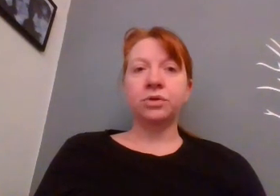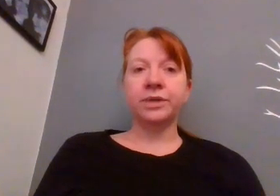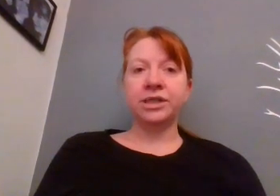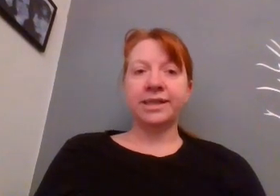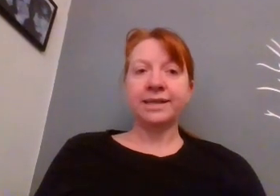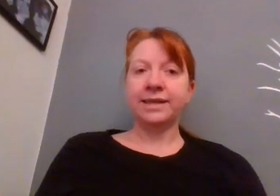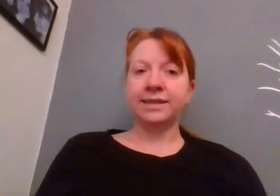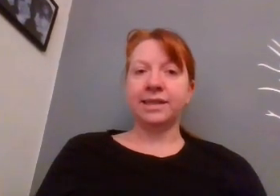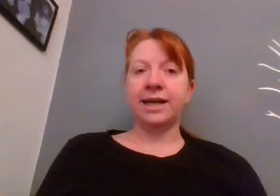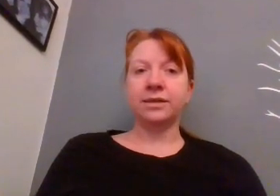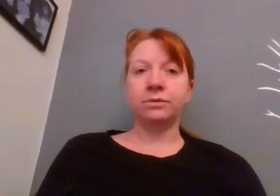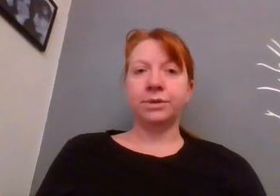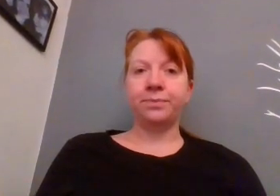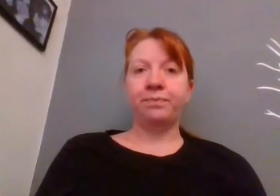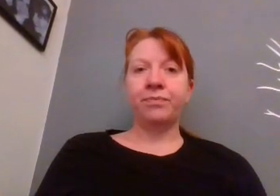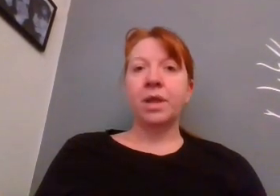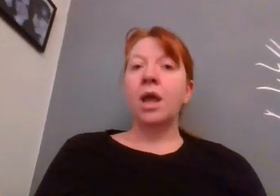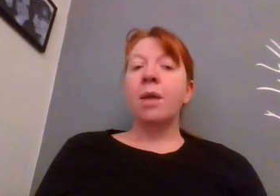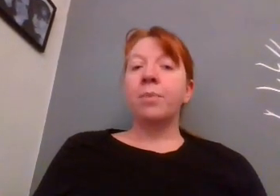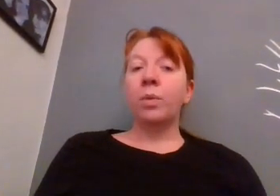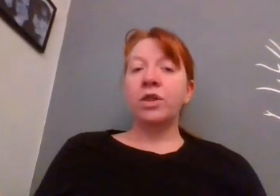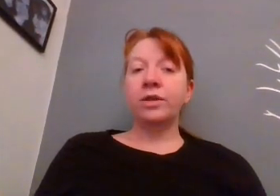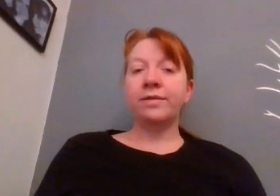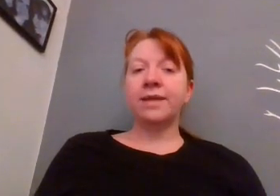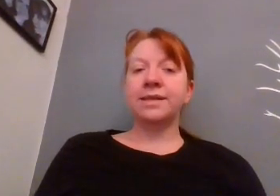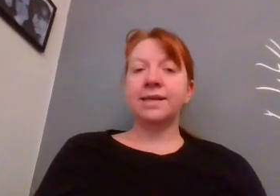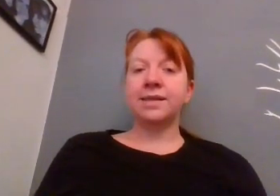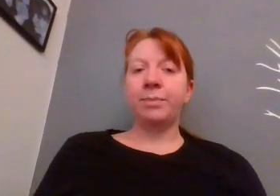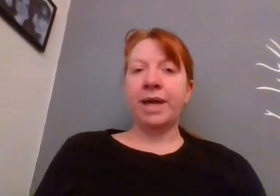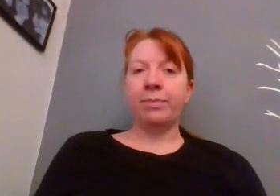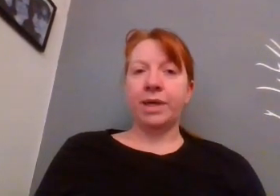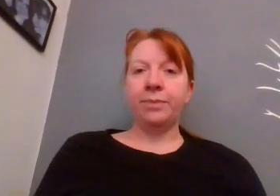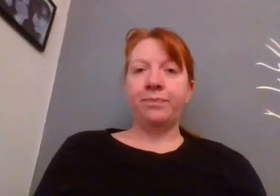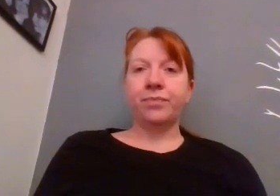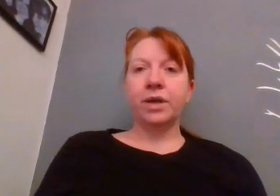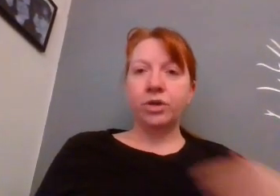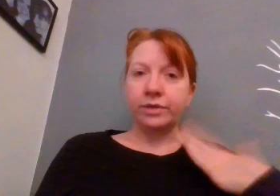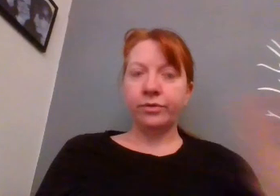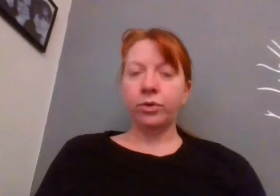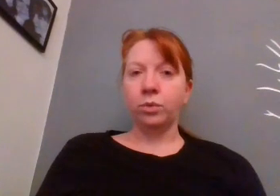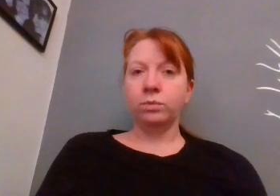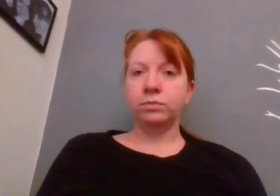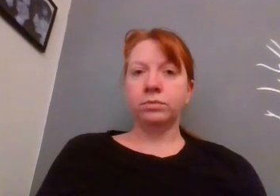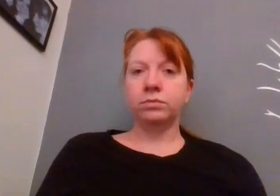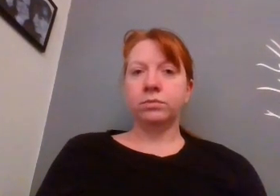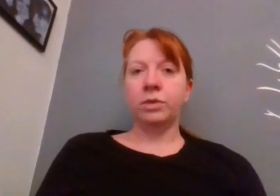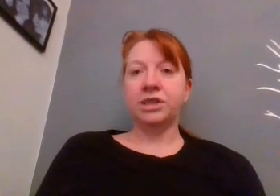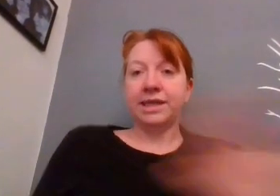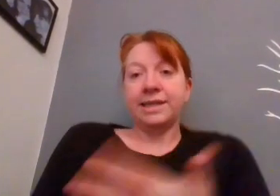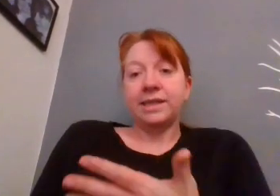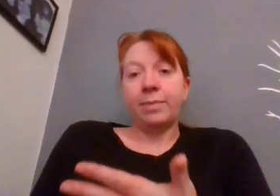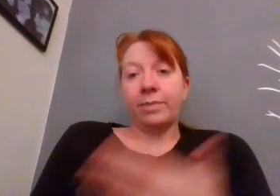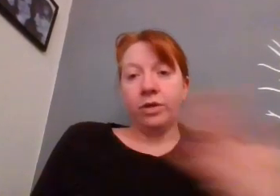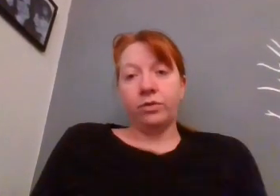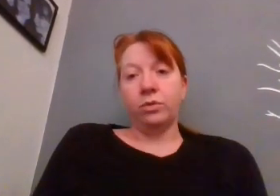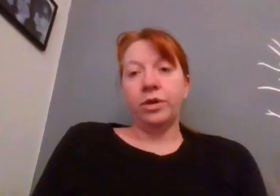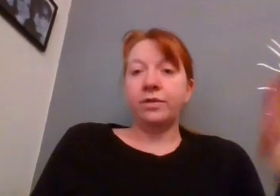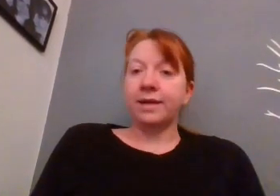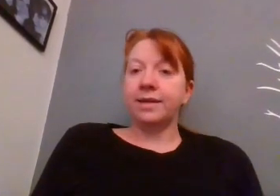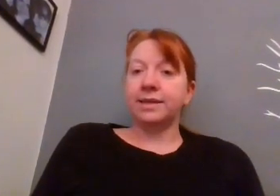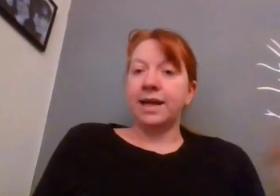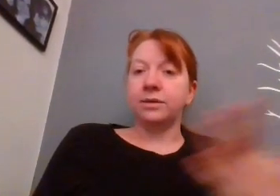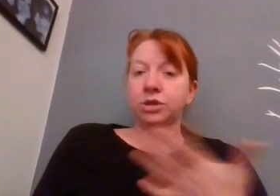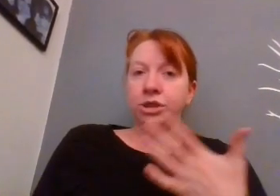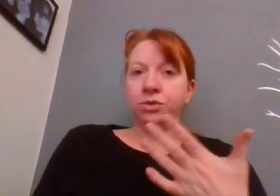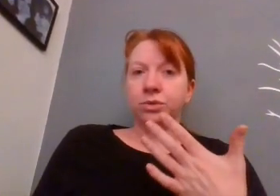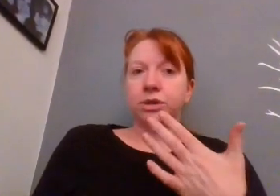She's short when she stands next to the adult. But when she stands next to the baby, she's tall. When she stands next to the baby, she's tall. When she